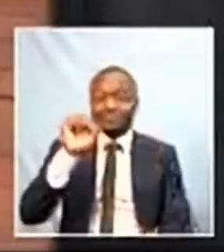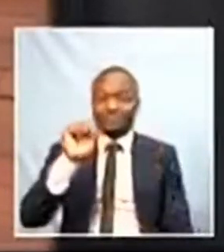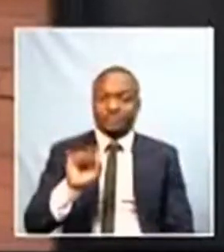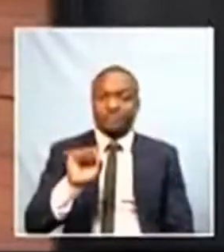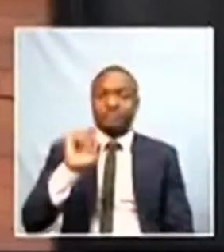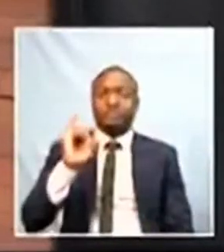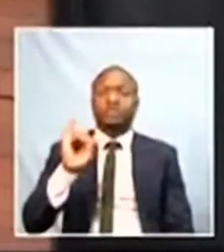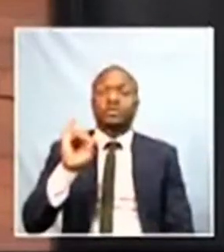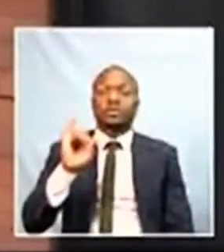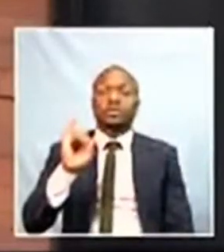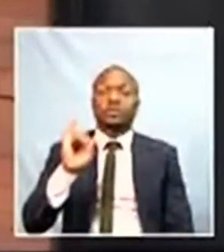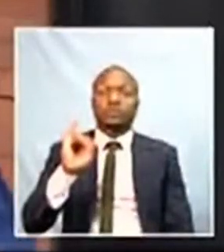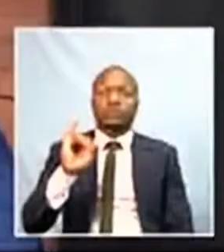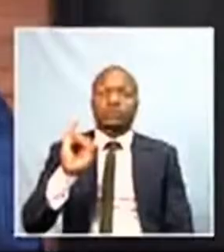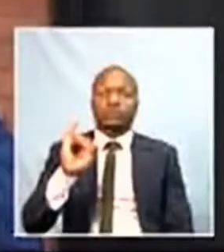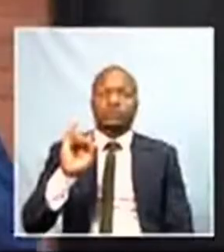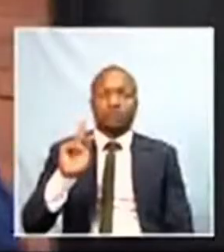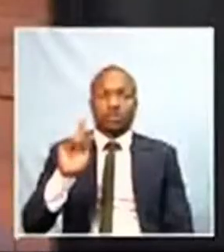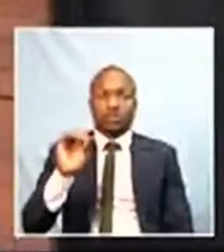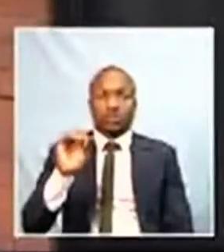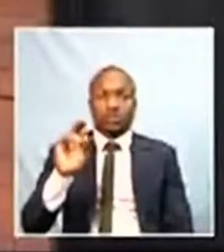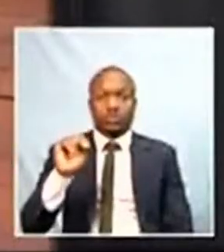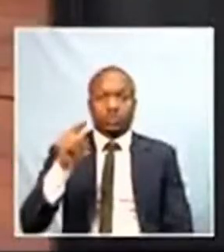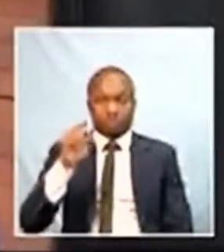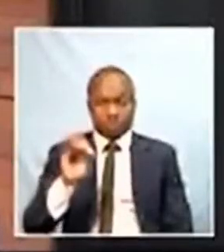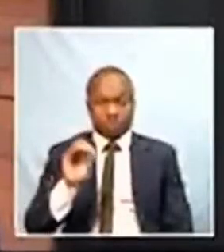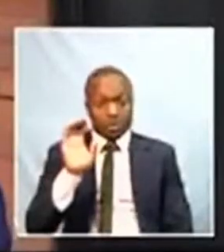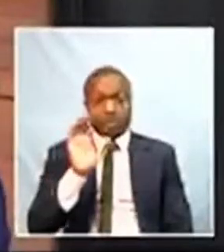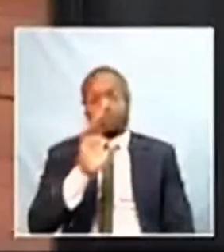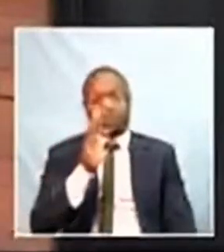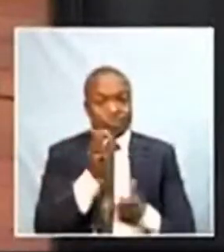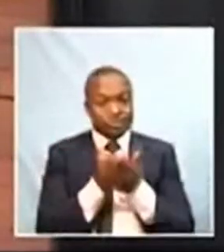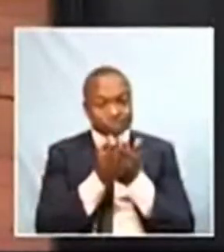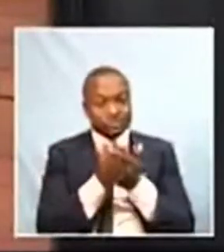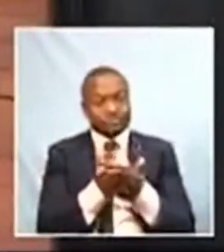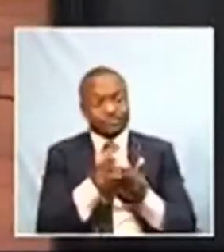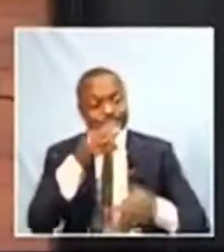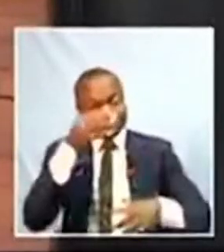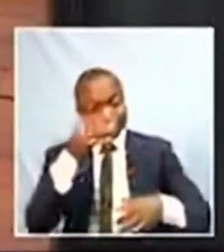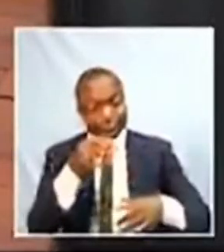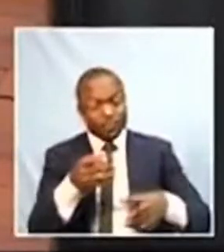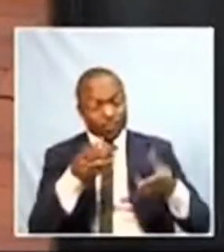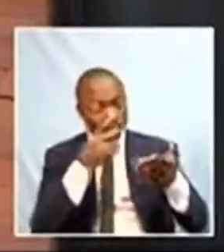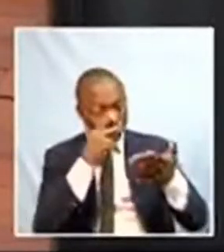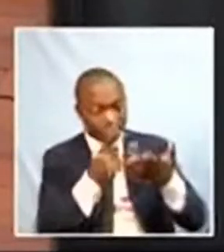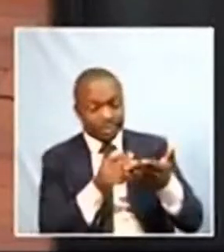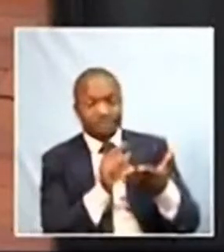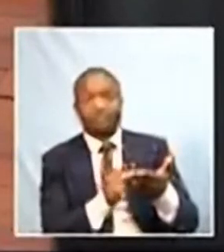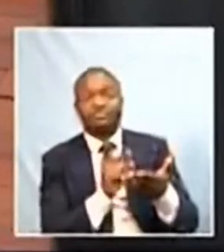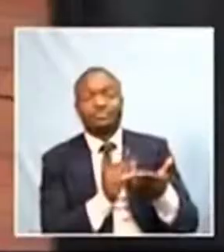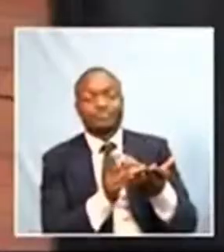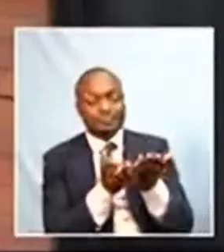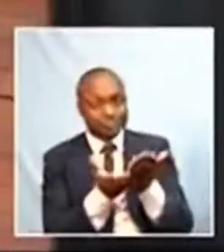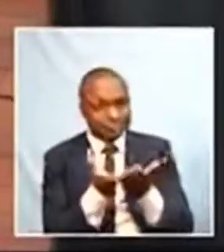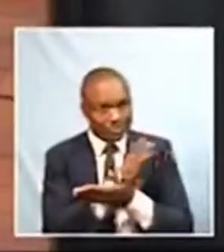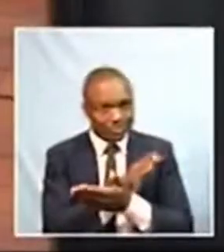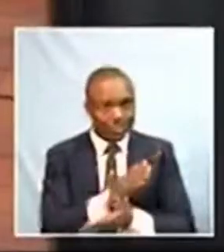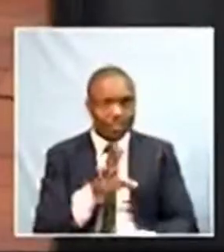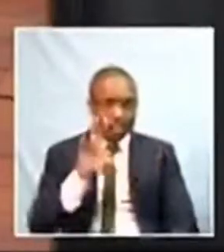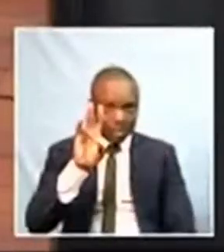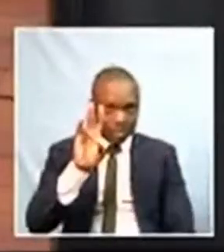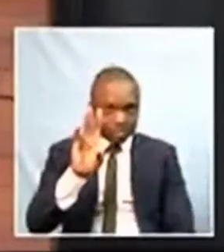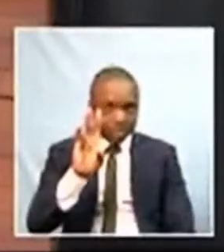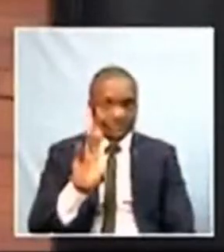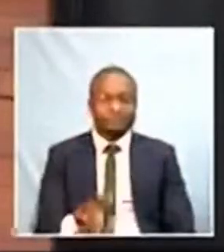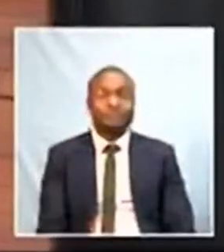their submission. Chair, when you come to page